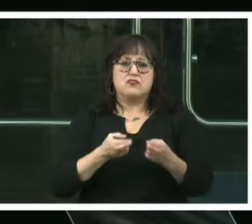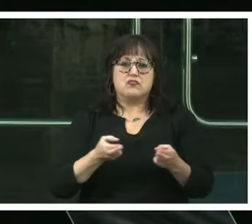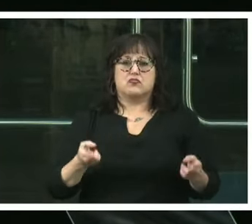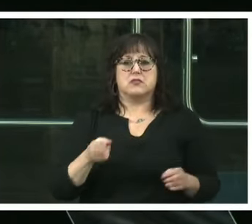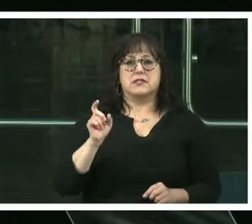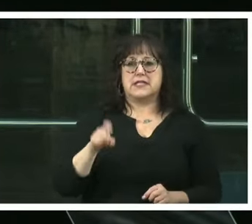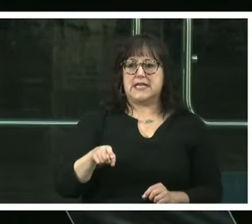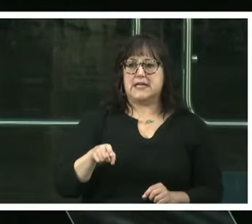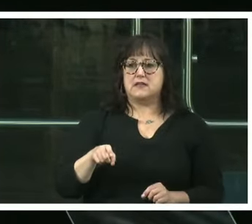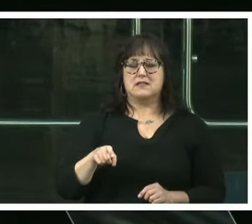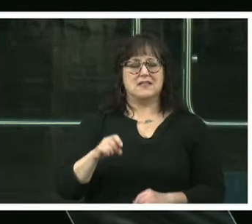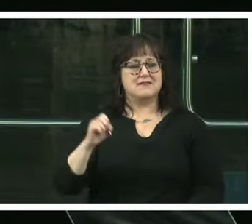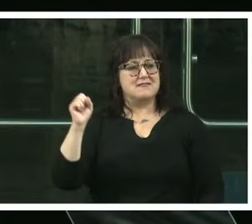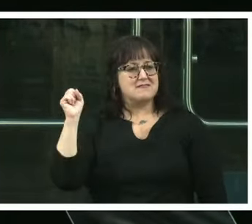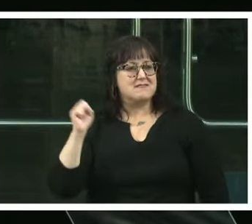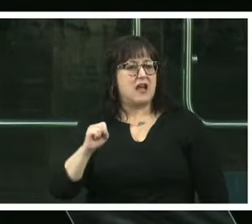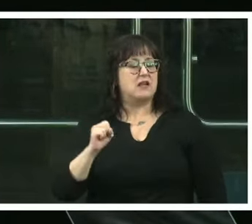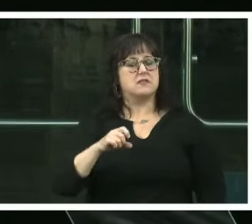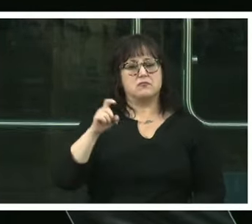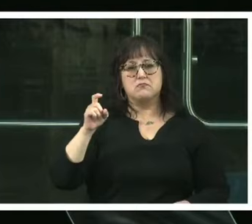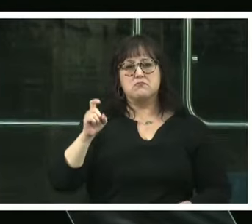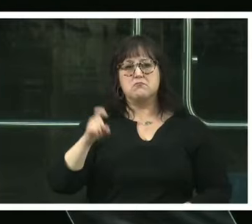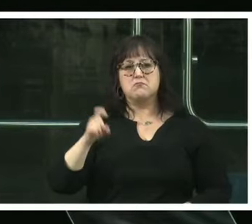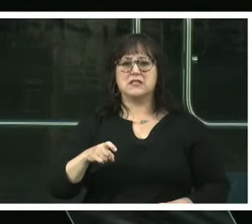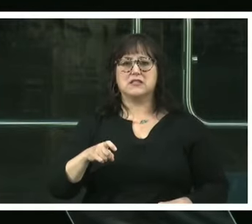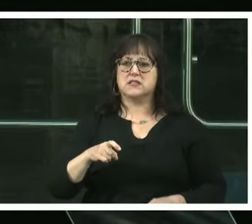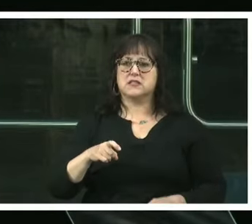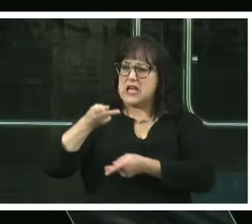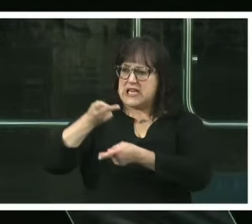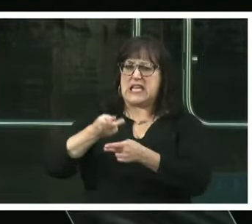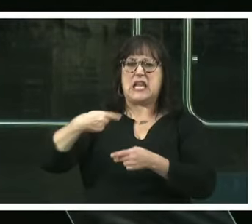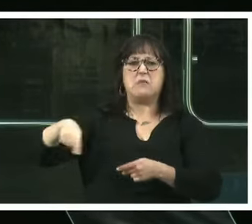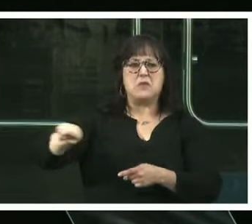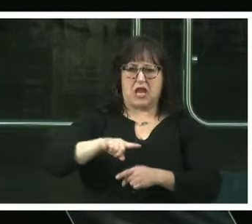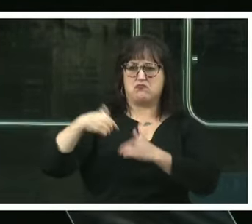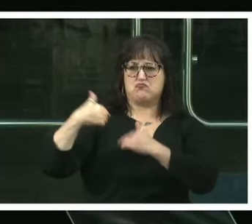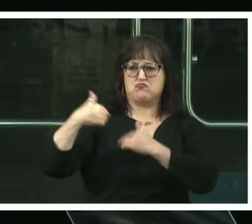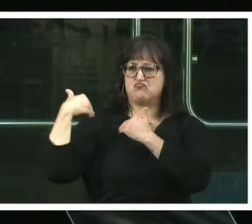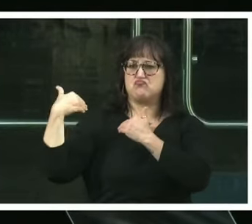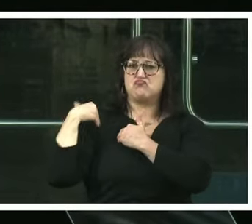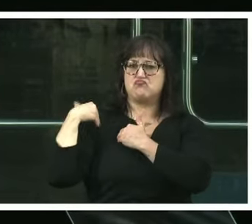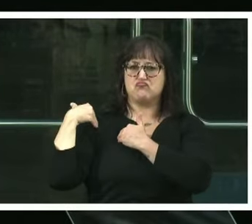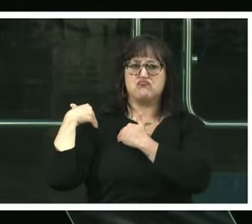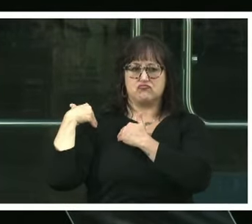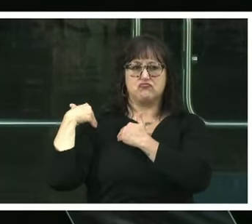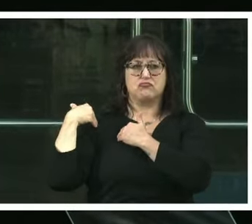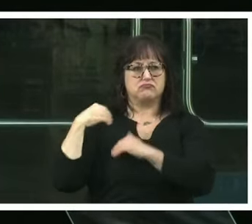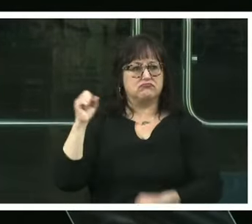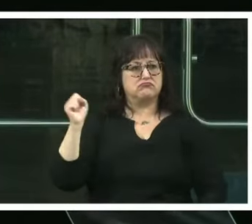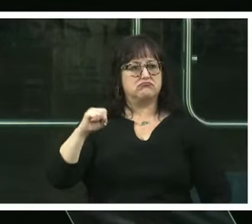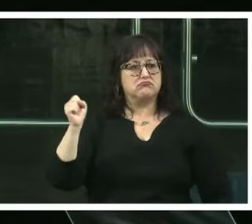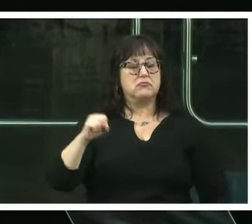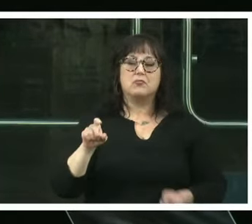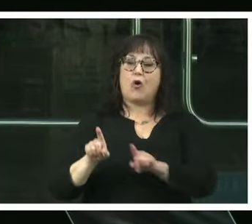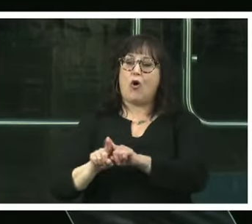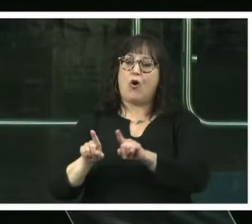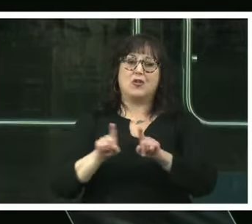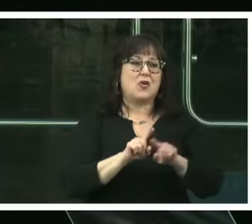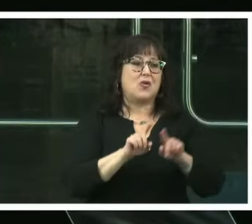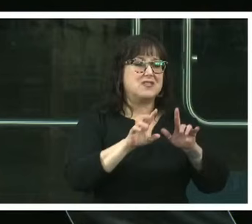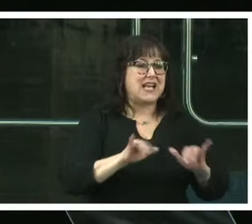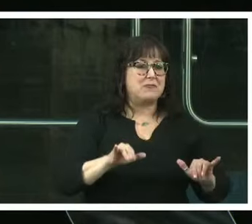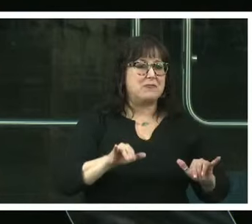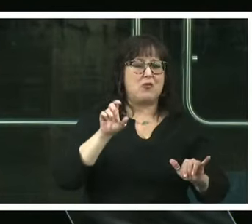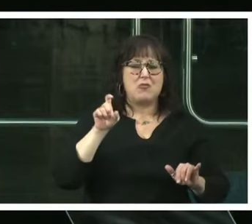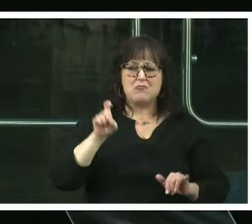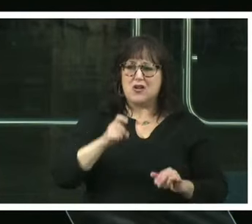they need. Yes, we must hold officers accountable, but we must also respect